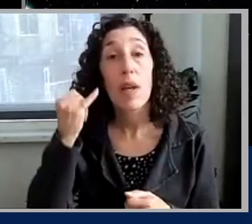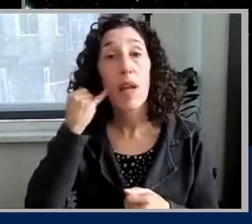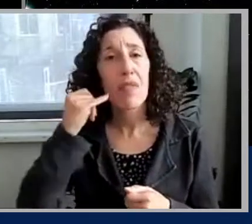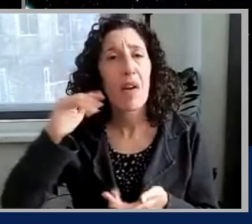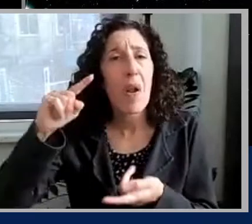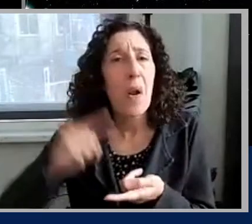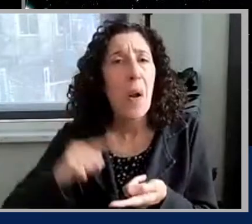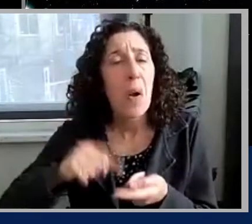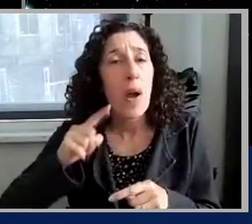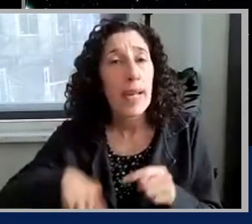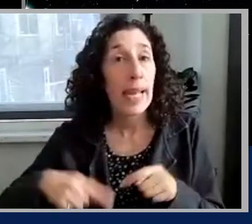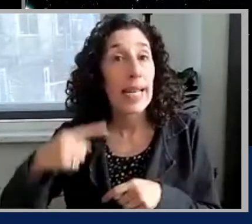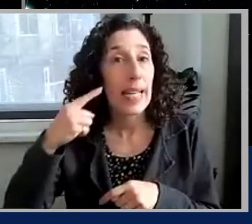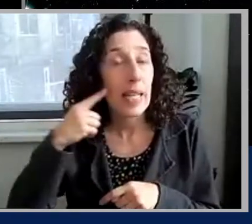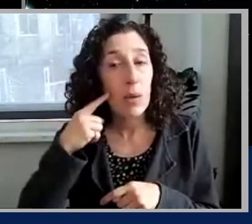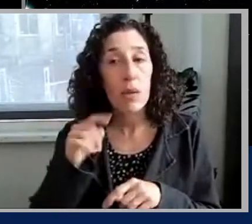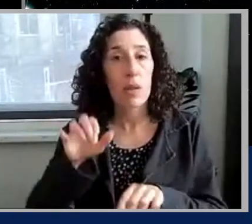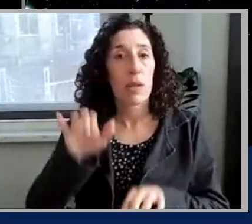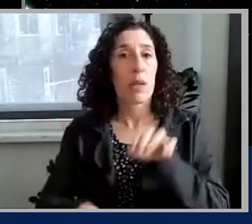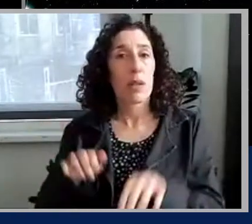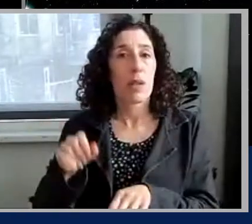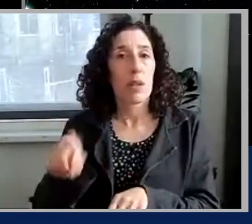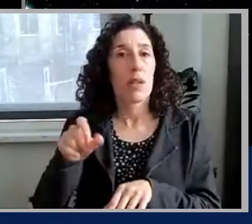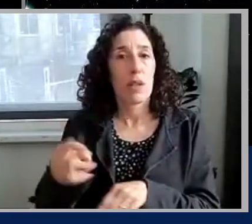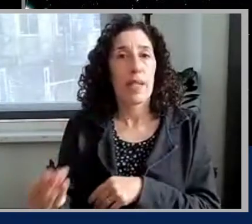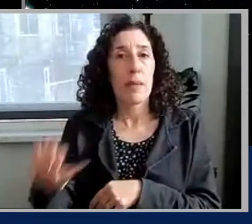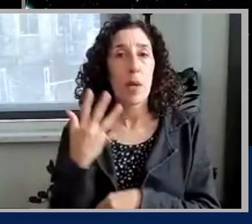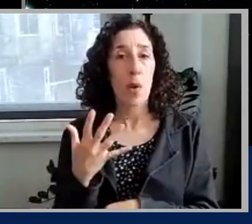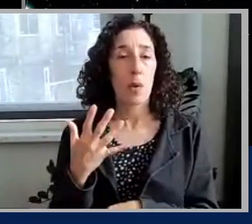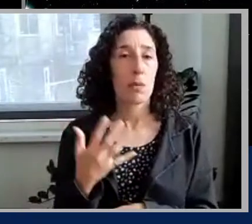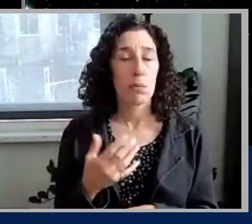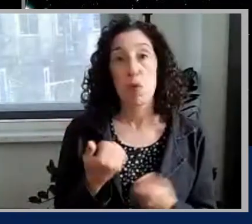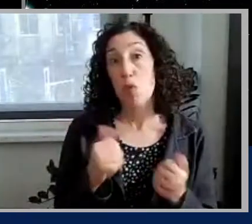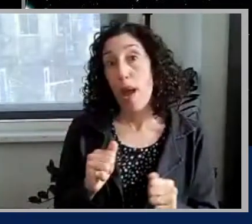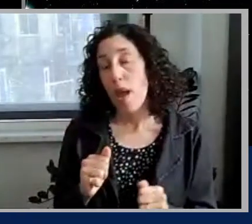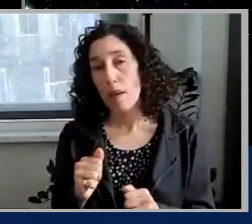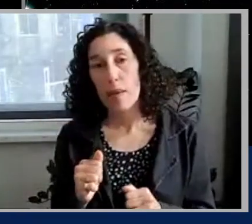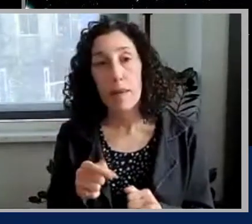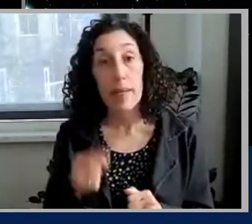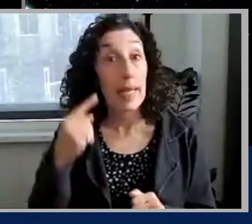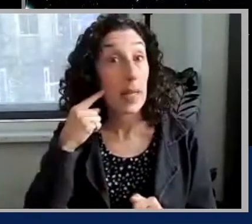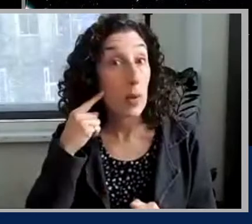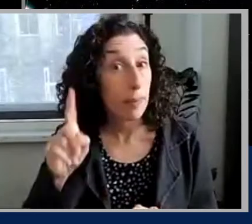make sure y'all can hear this. But here we go. Let's see what we got.